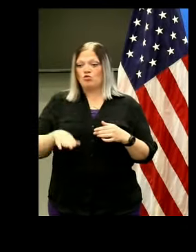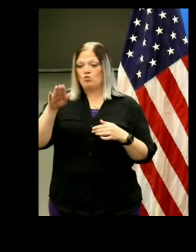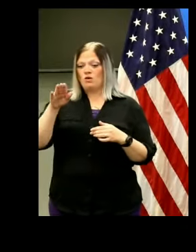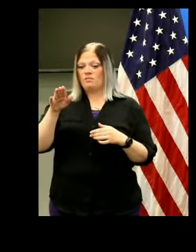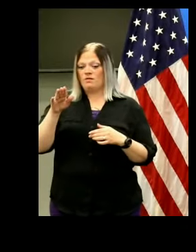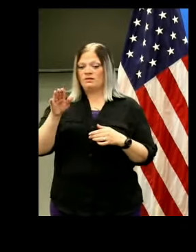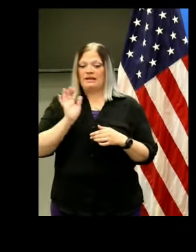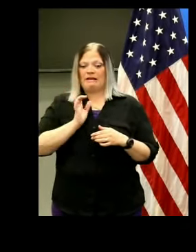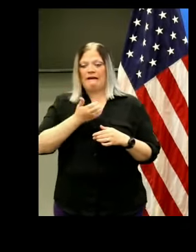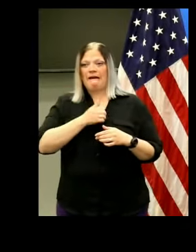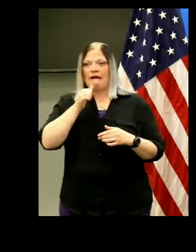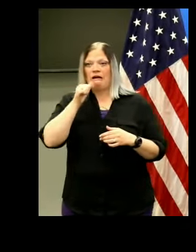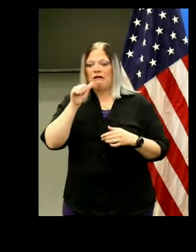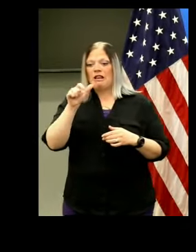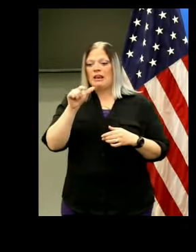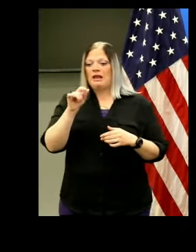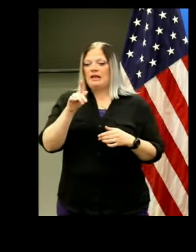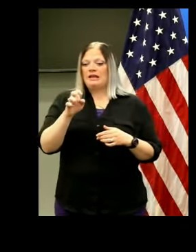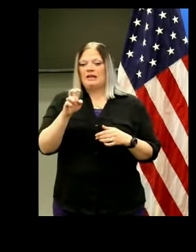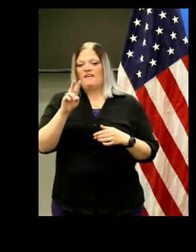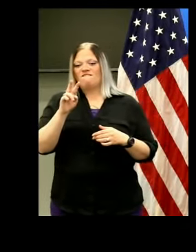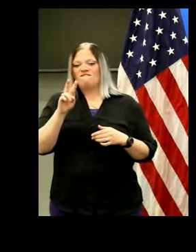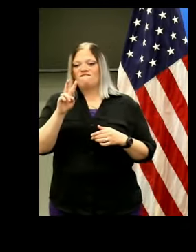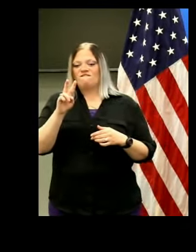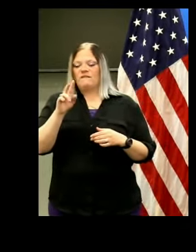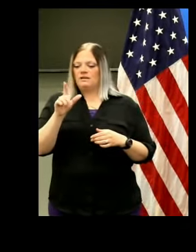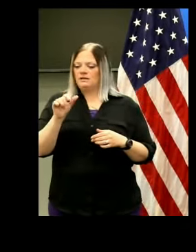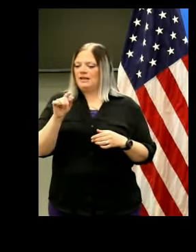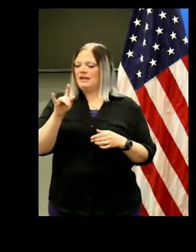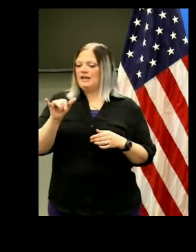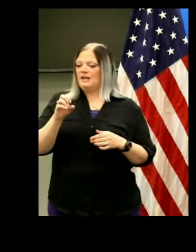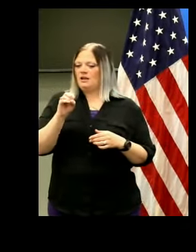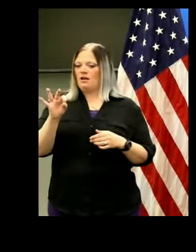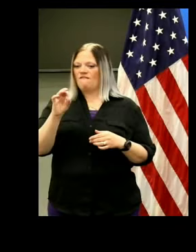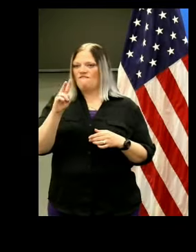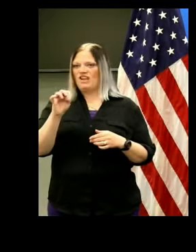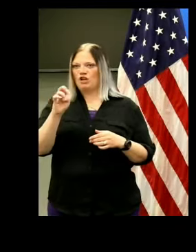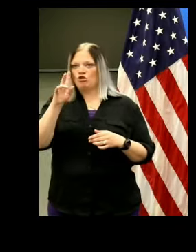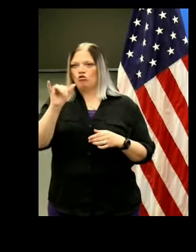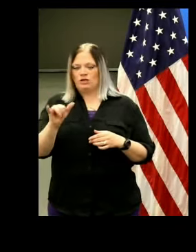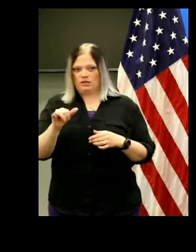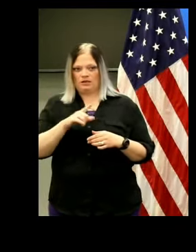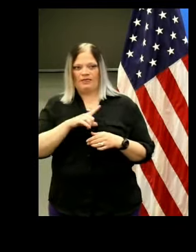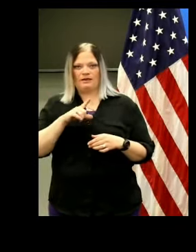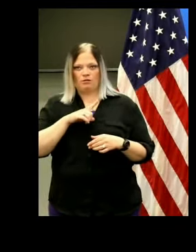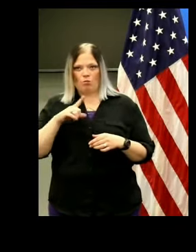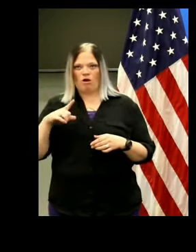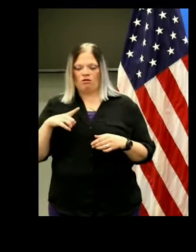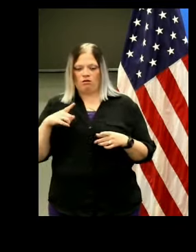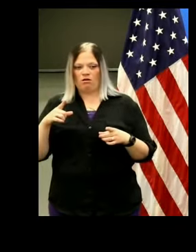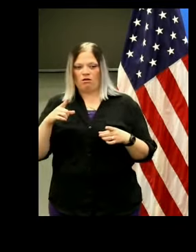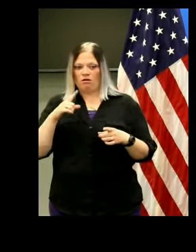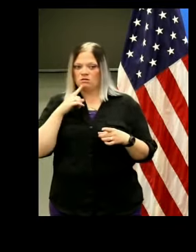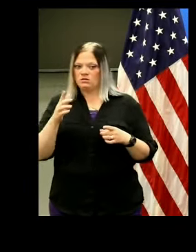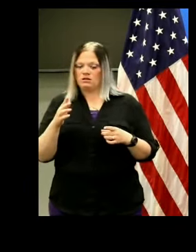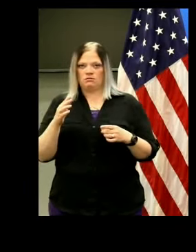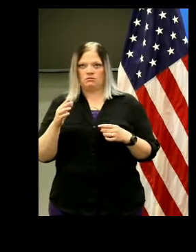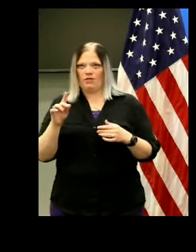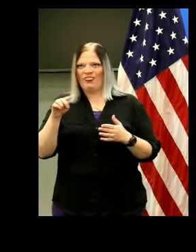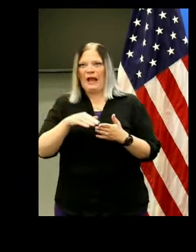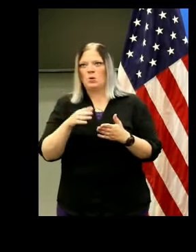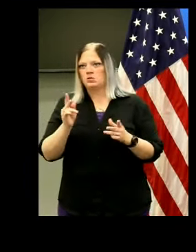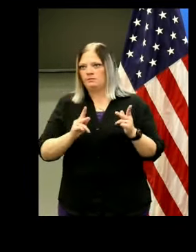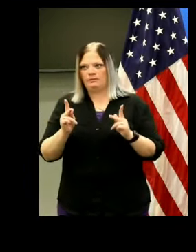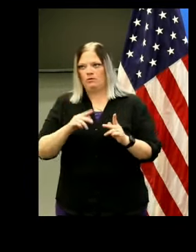in Lackawanna, and that church can hold over 1,000. So this is something I think is very important, especially as people